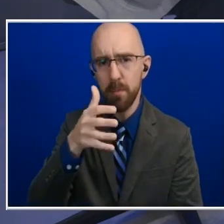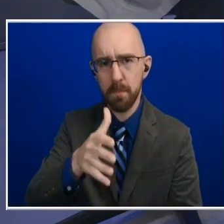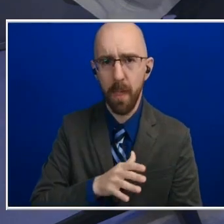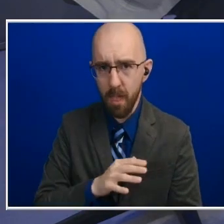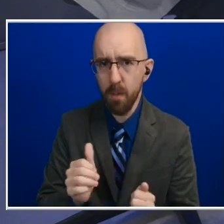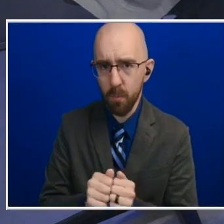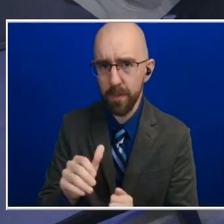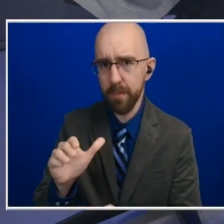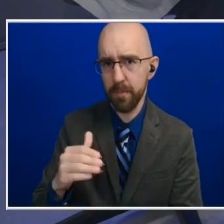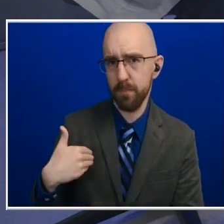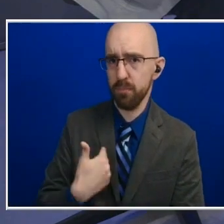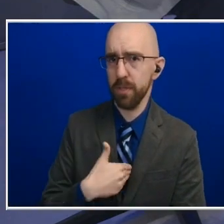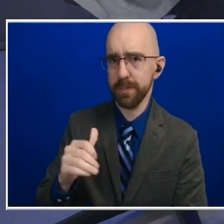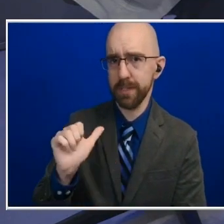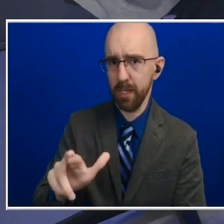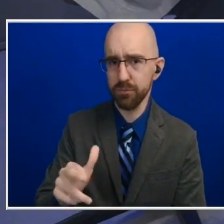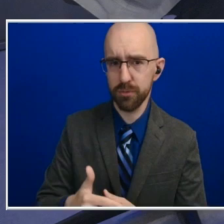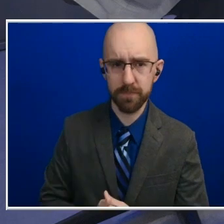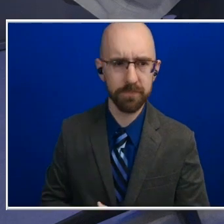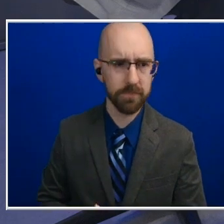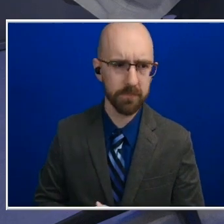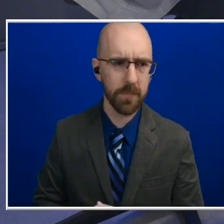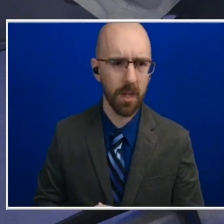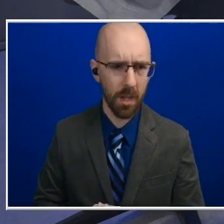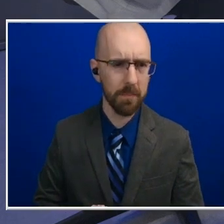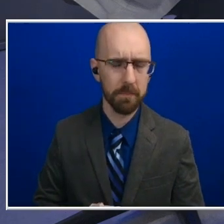cancer? Excuse me.